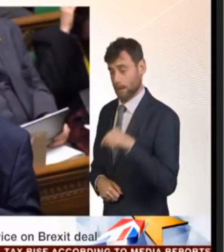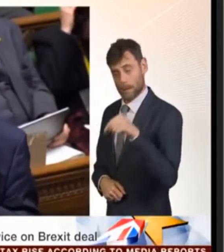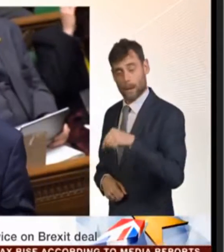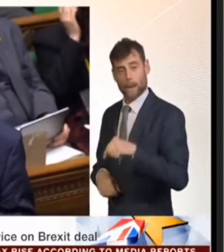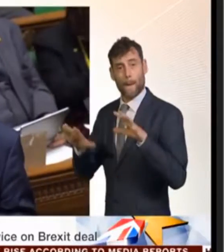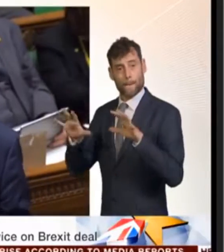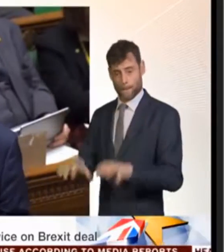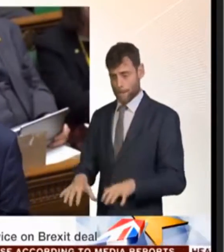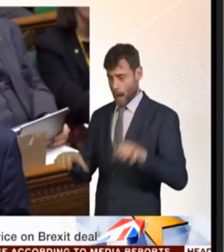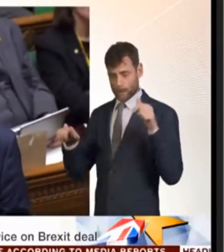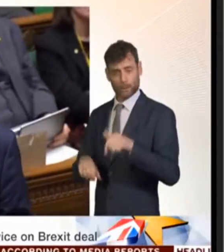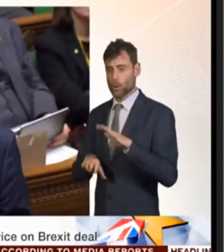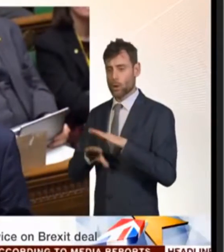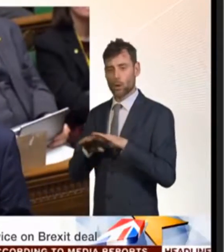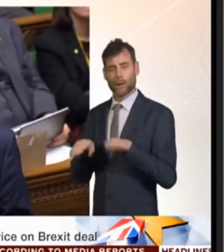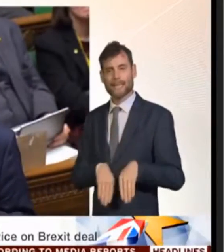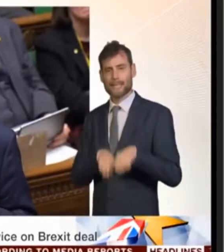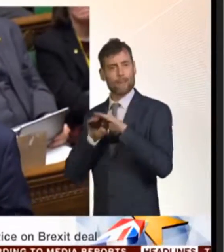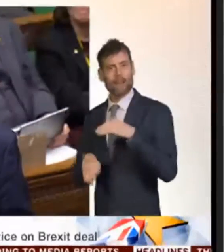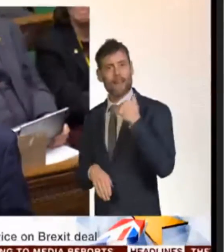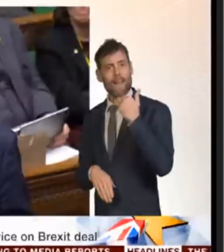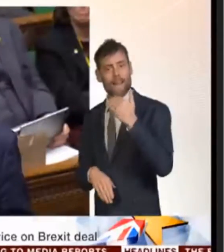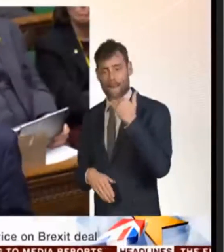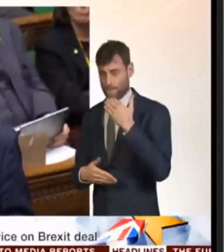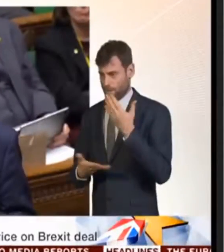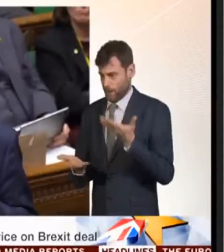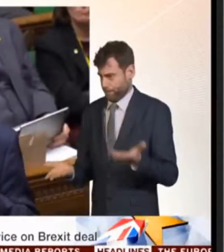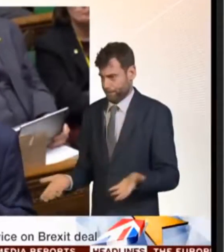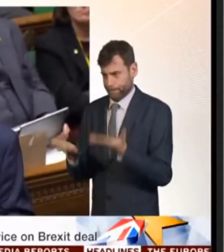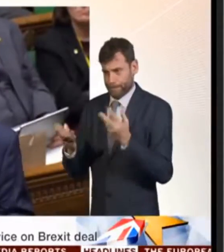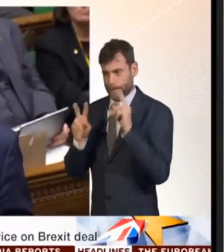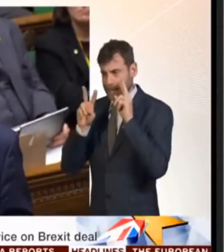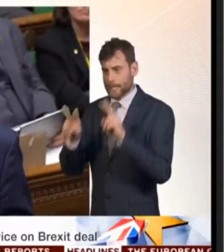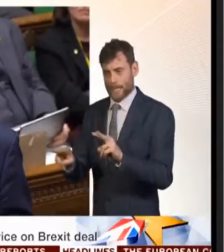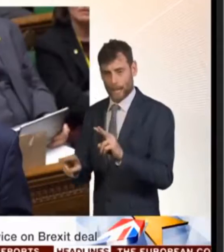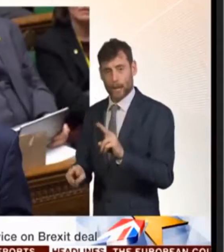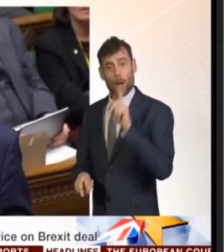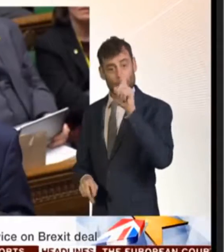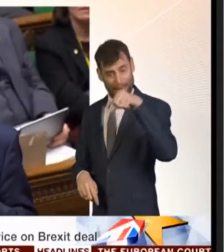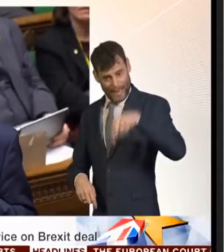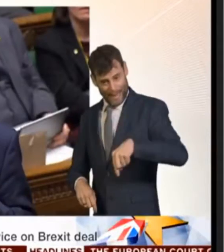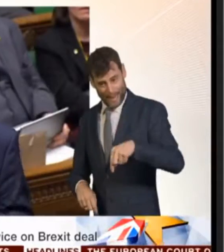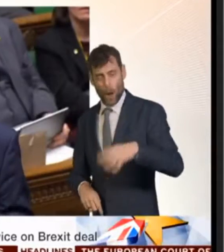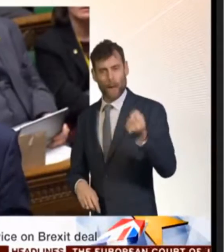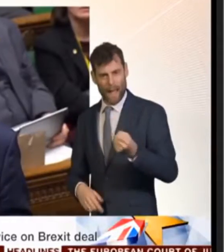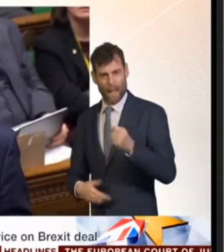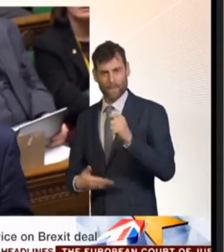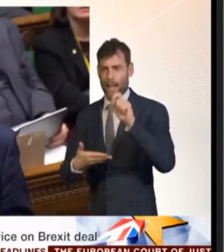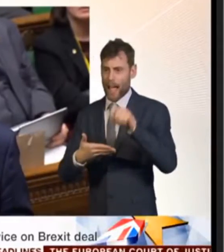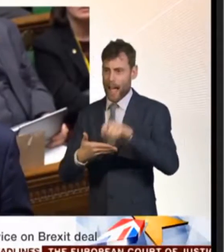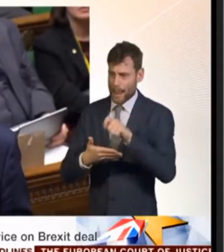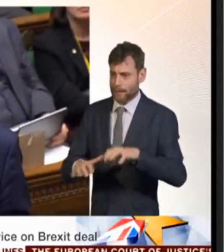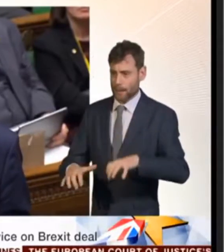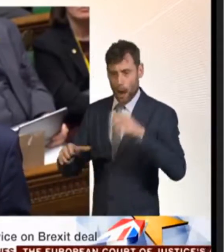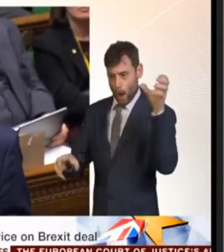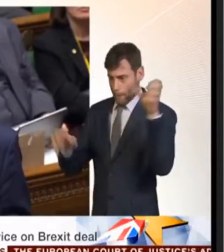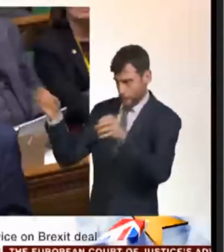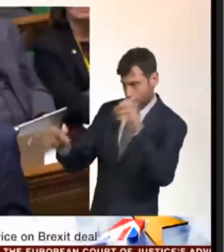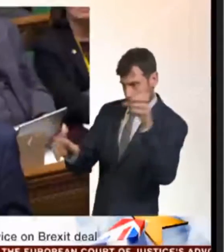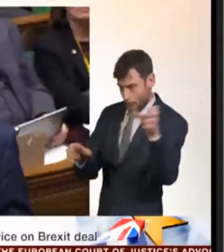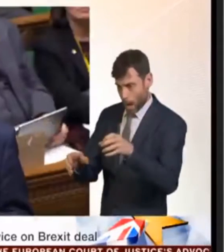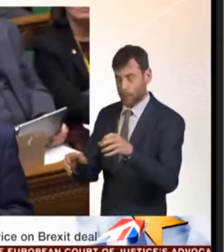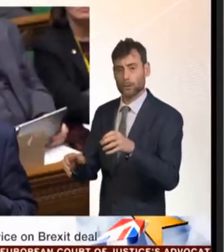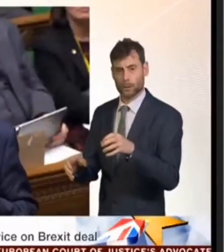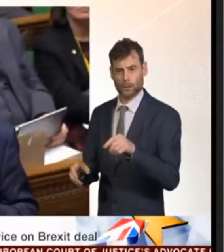is not democratically enough elected, in my humble opinion. But we do have an elected Parliament to hold back on the excesses of